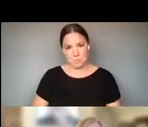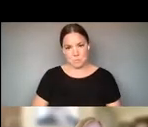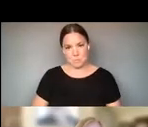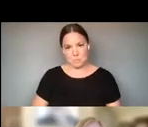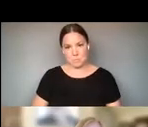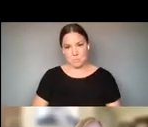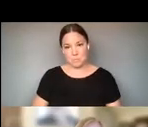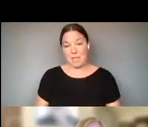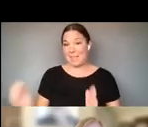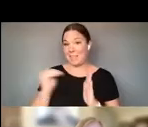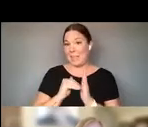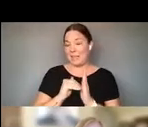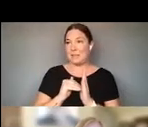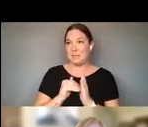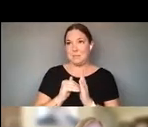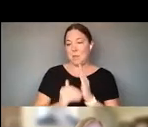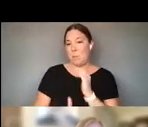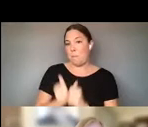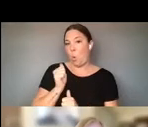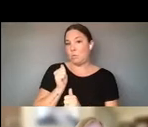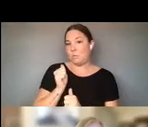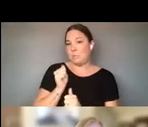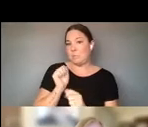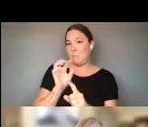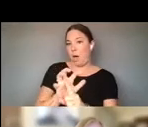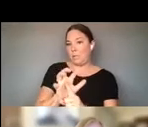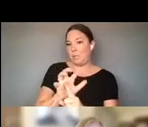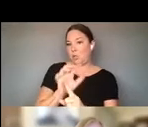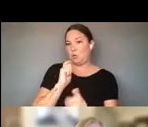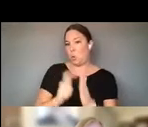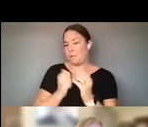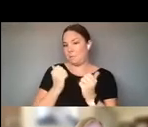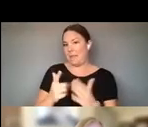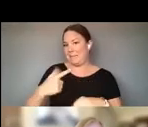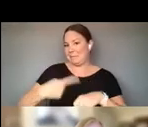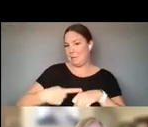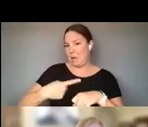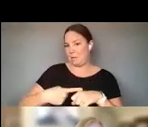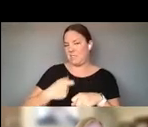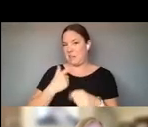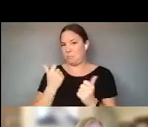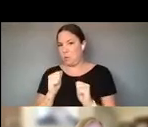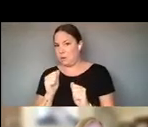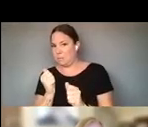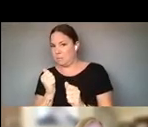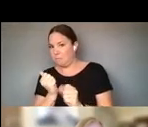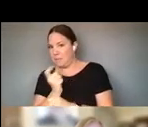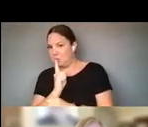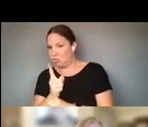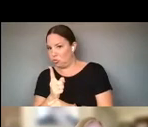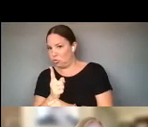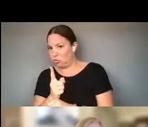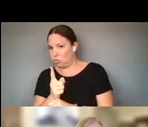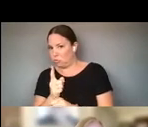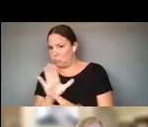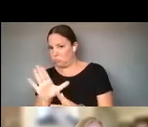again, one of the most popular questions, um, and I'm trying to be mindful of time here. So if somebody needs to be timekeeper with